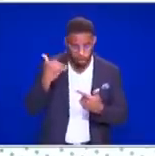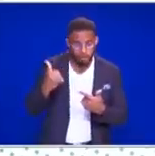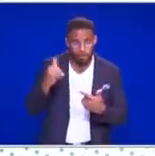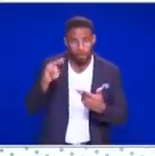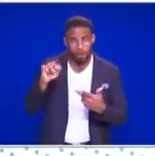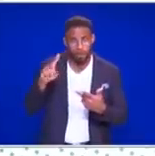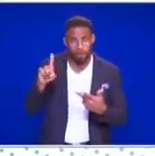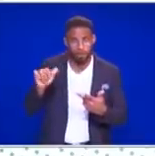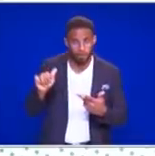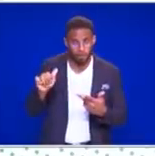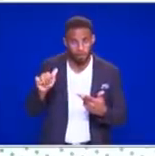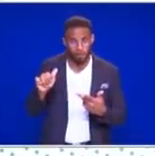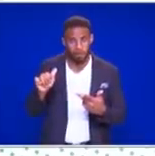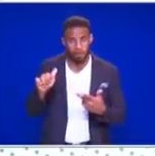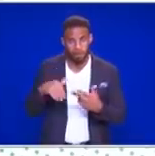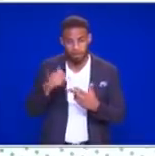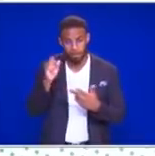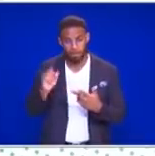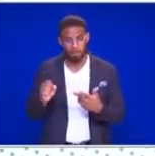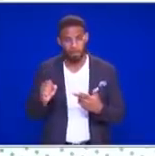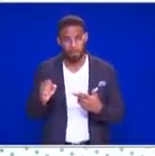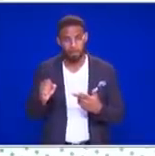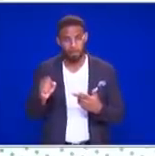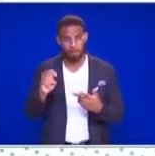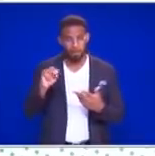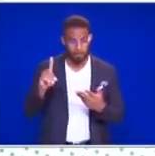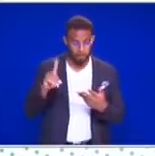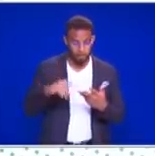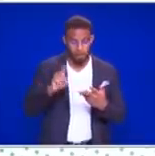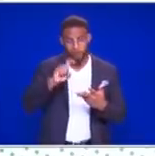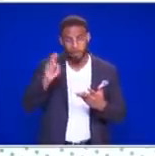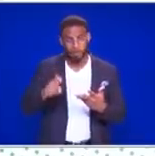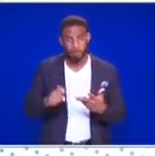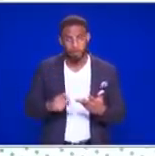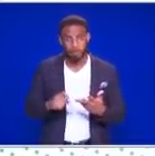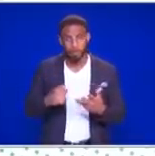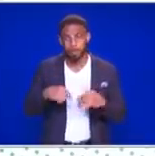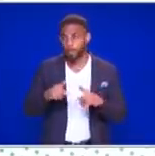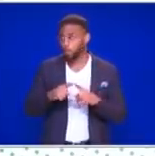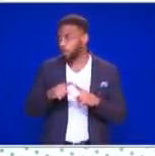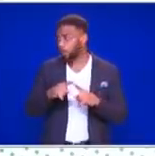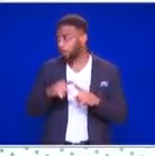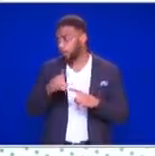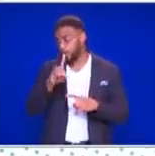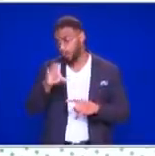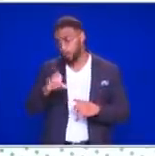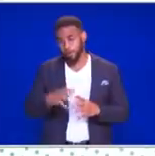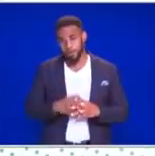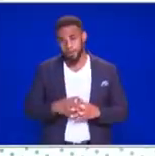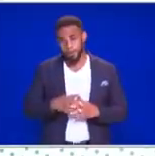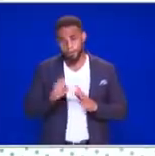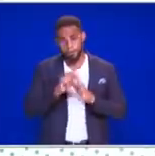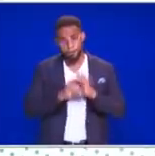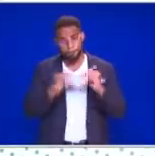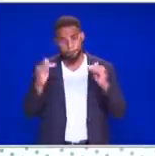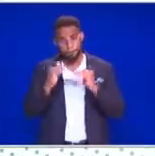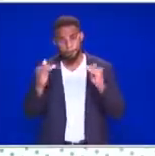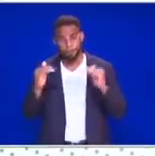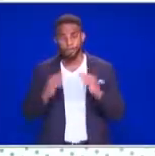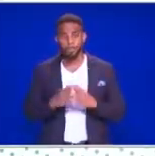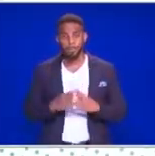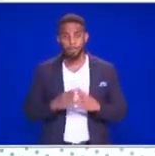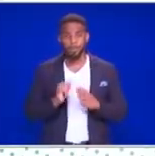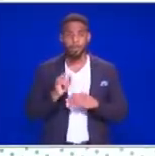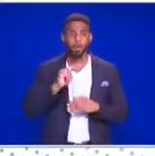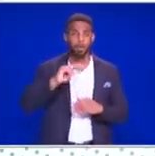and Nevada; in the South, Maryland and Texas, along with the District of Columbia, a state equivalent;